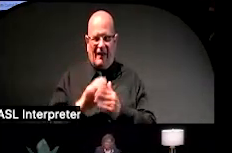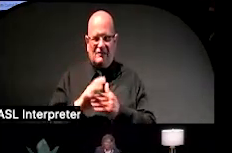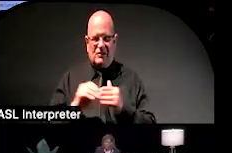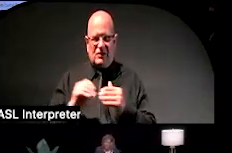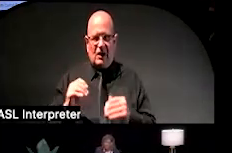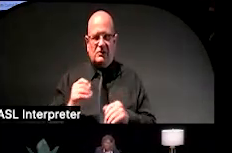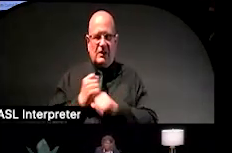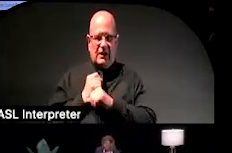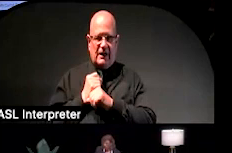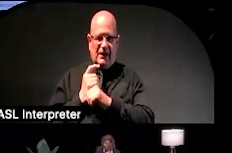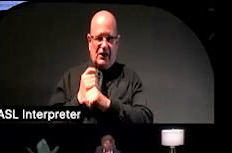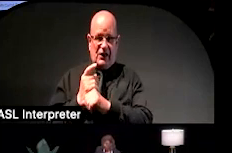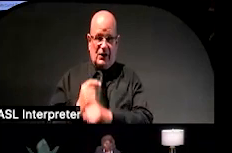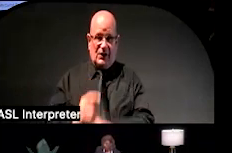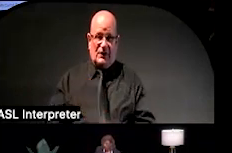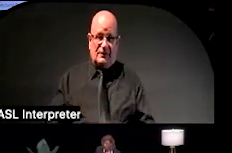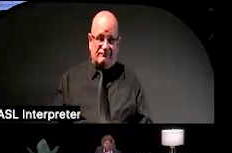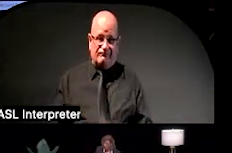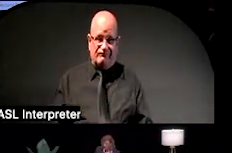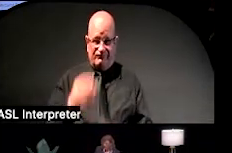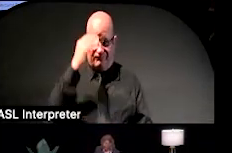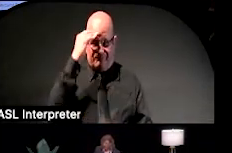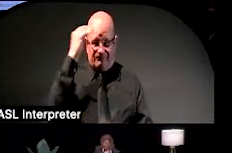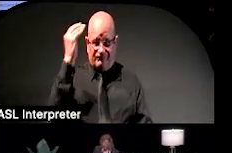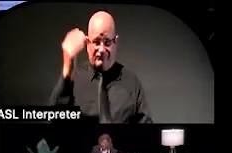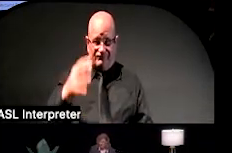$200,000 a year.